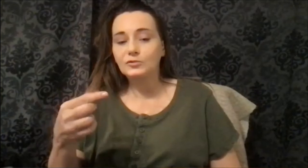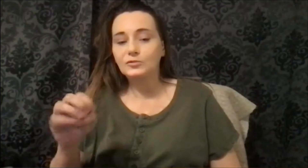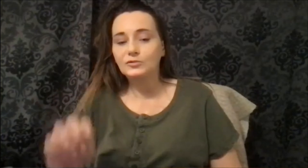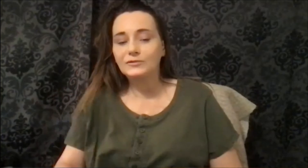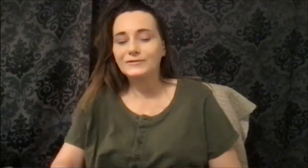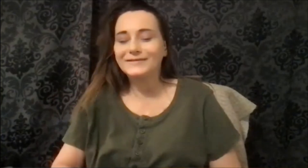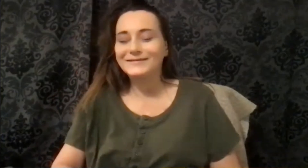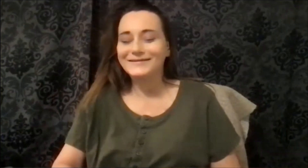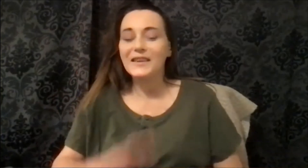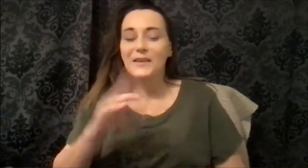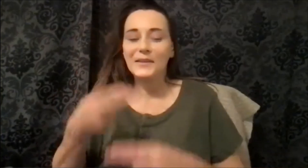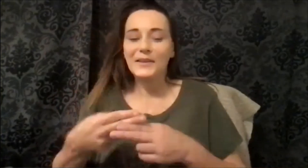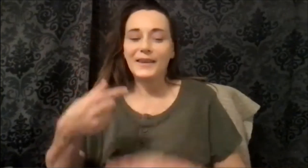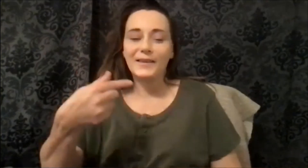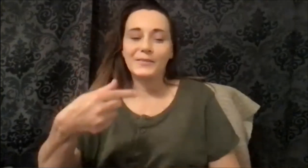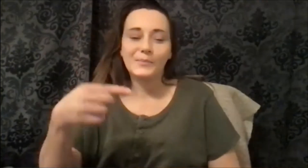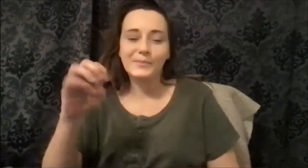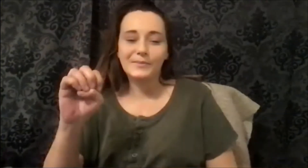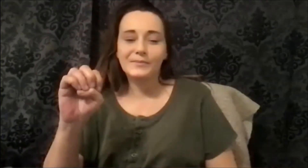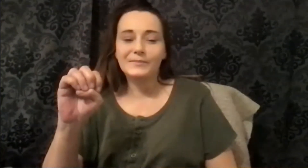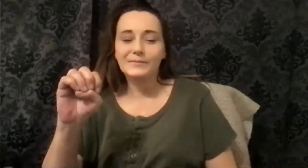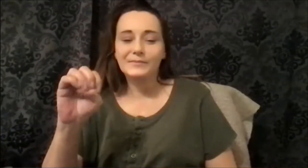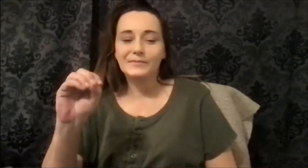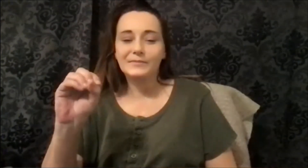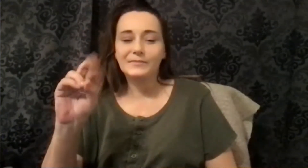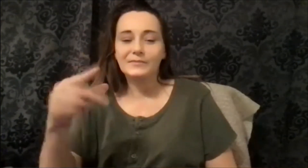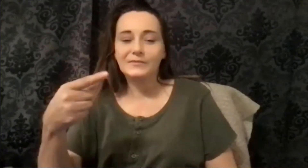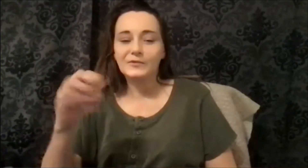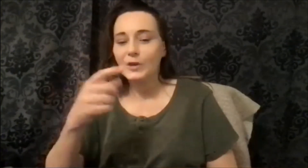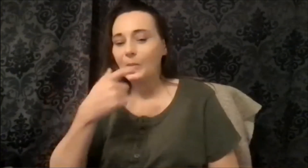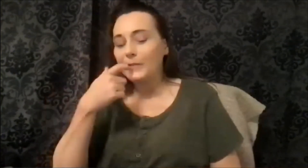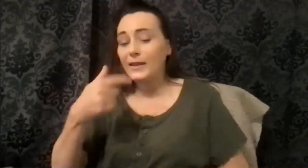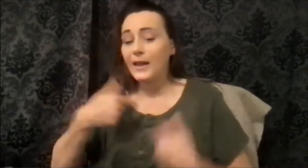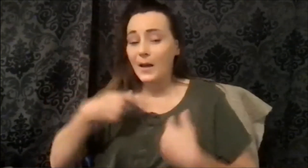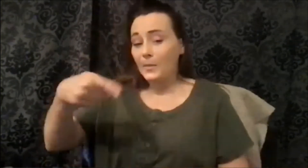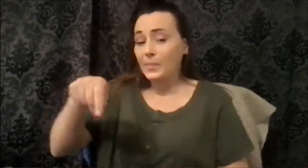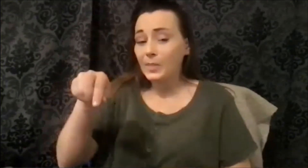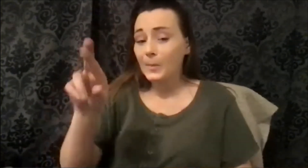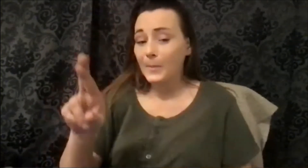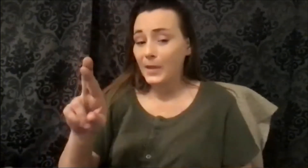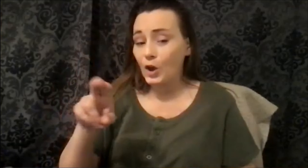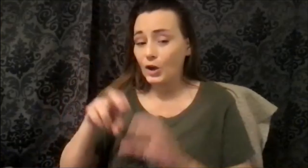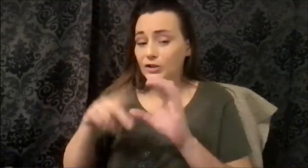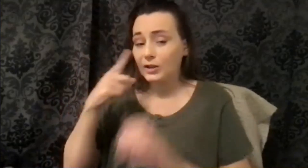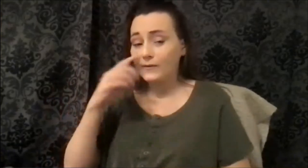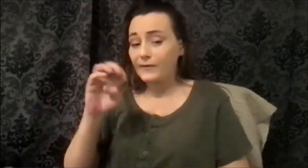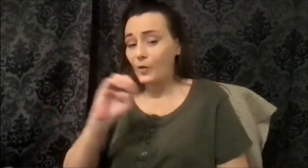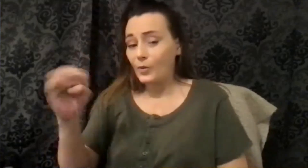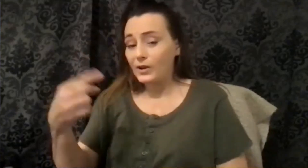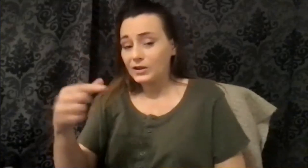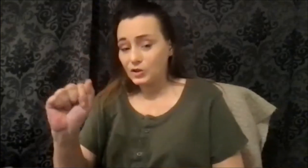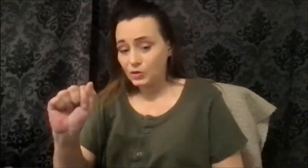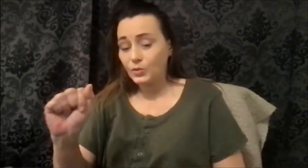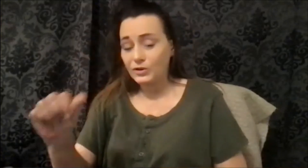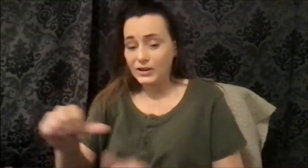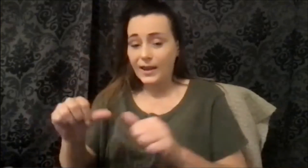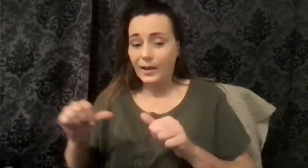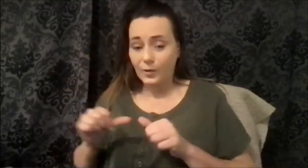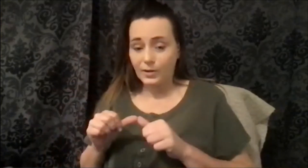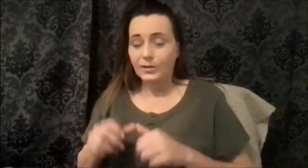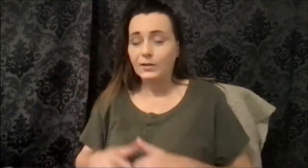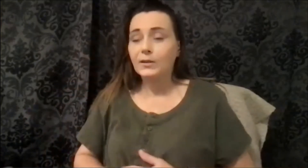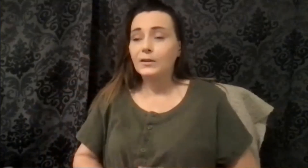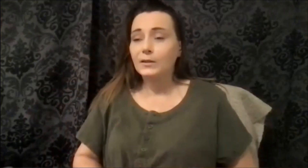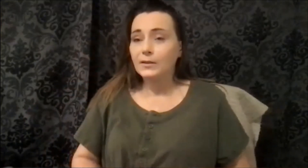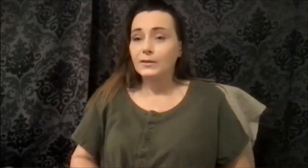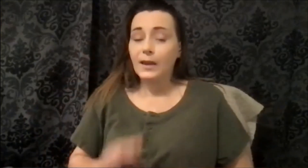I'm an addict. I'm the public relations chair for the Northeast Georgia area, among other things. Going back